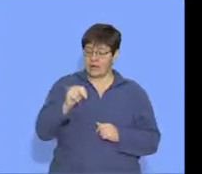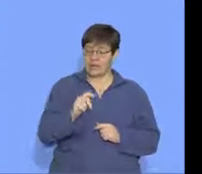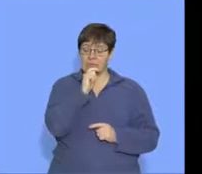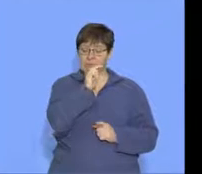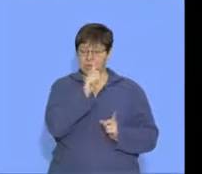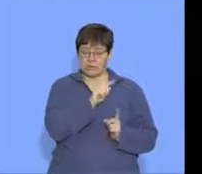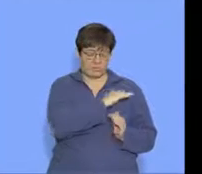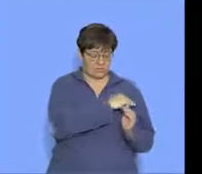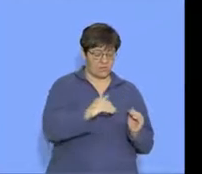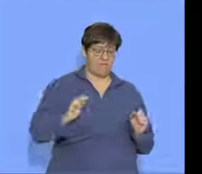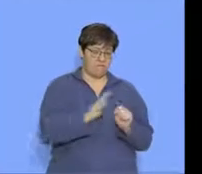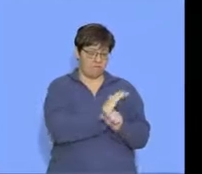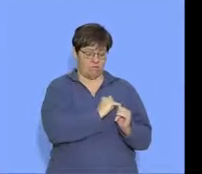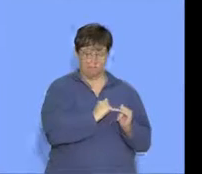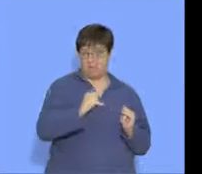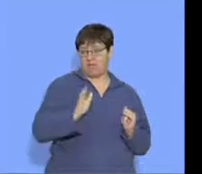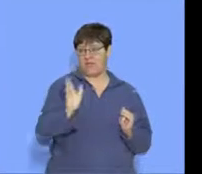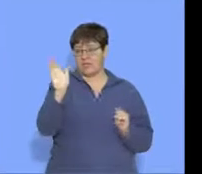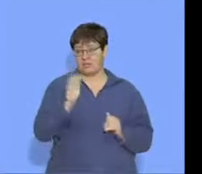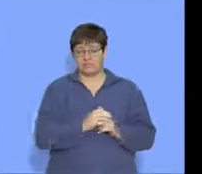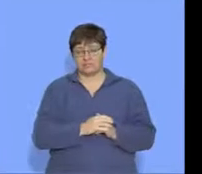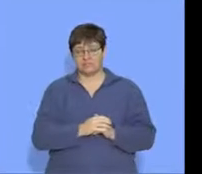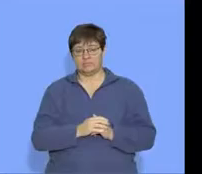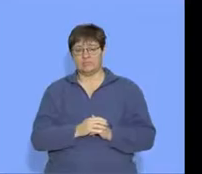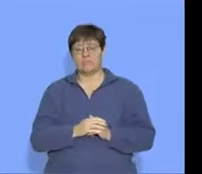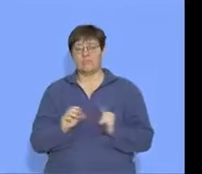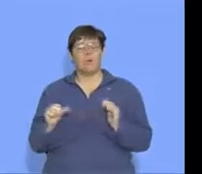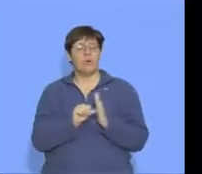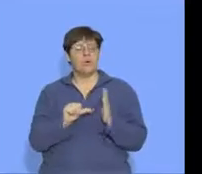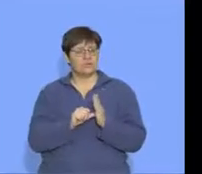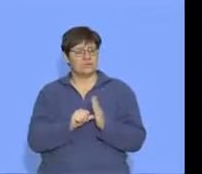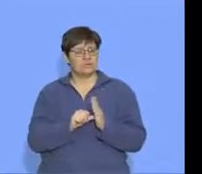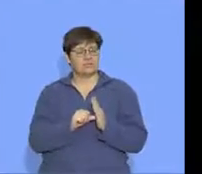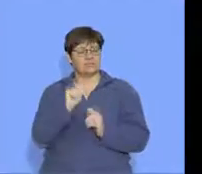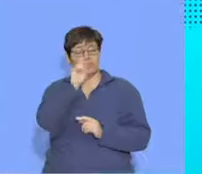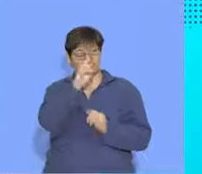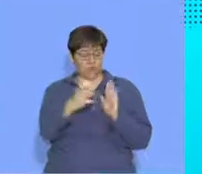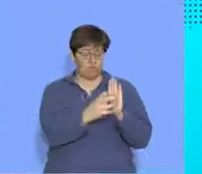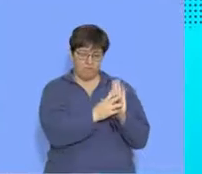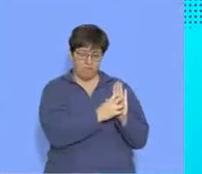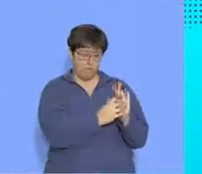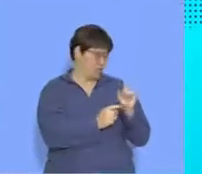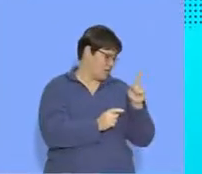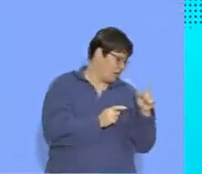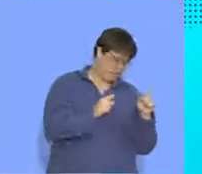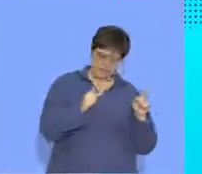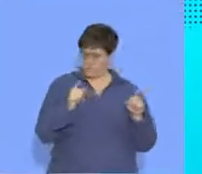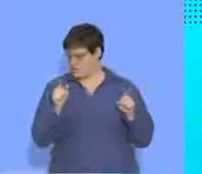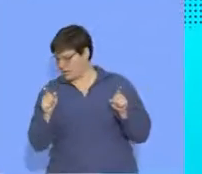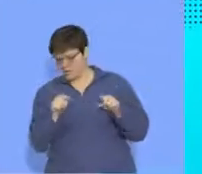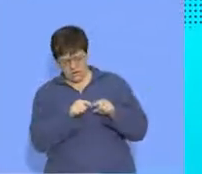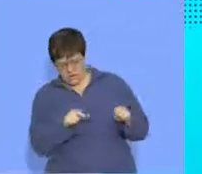used indicating the solid line. And so guys, it's important that when you look at a graph, it's first to identify what is